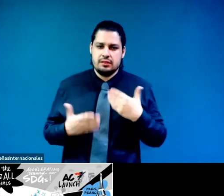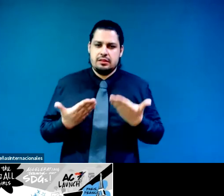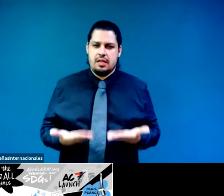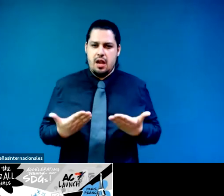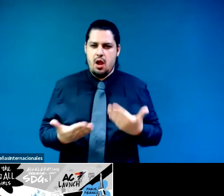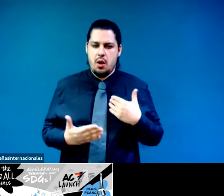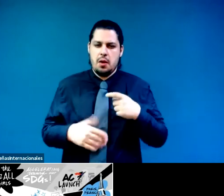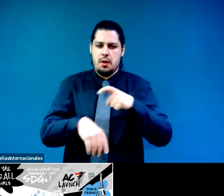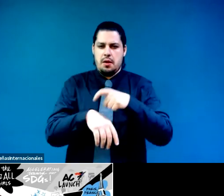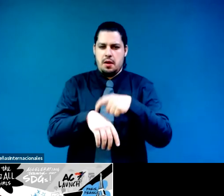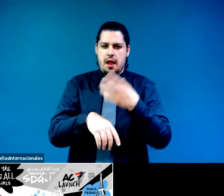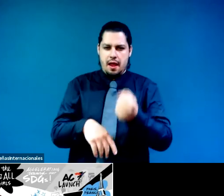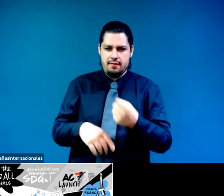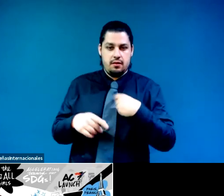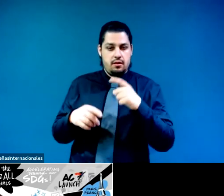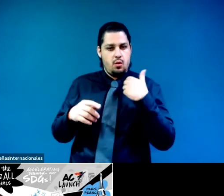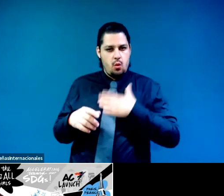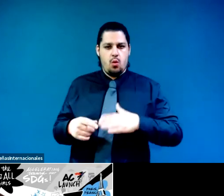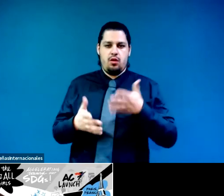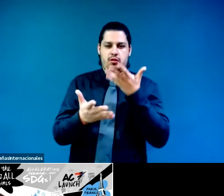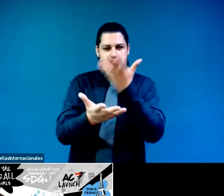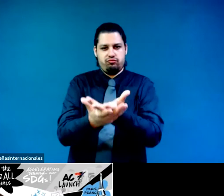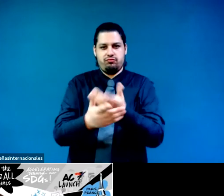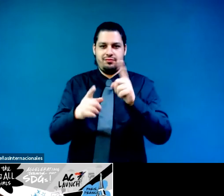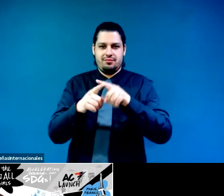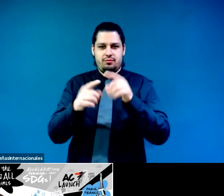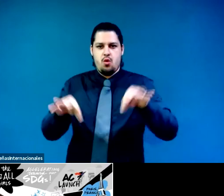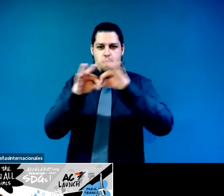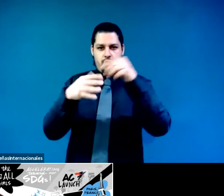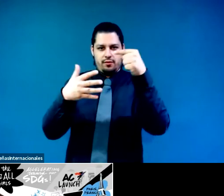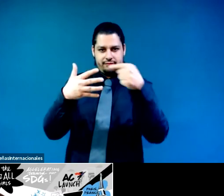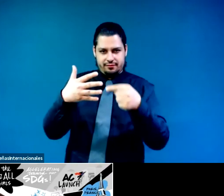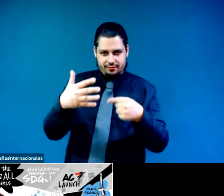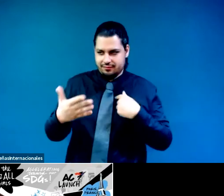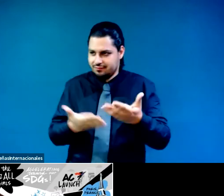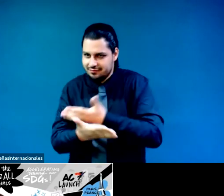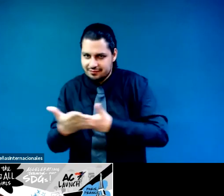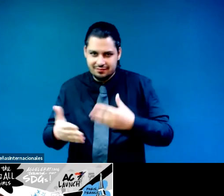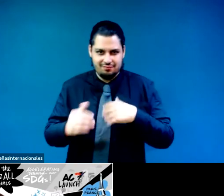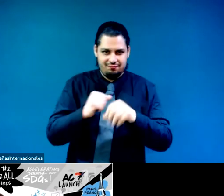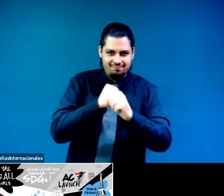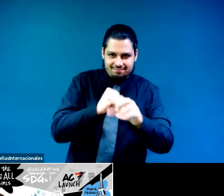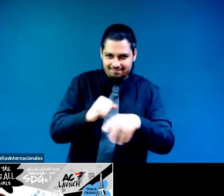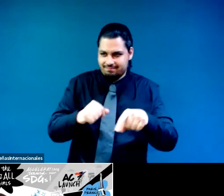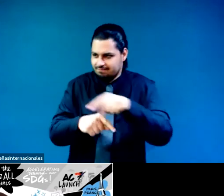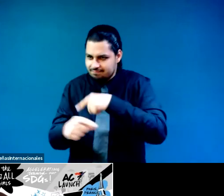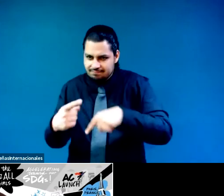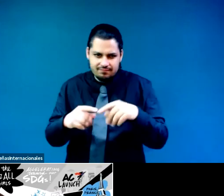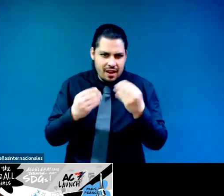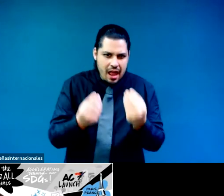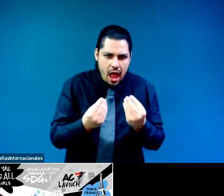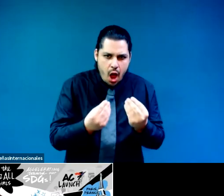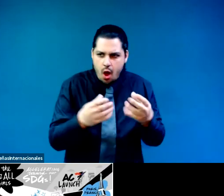information is shared throughout the session and enable our participation. The first is we will have a video that